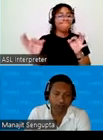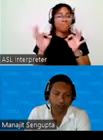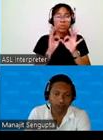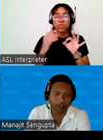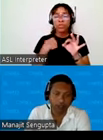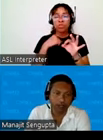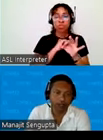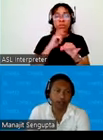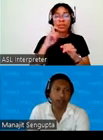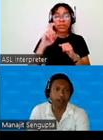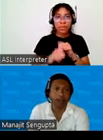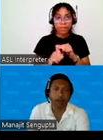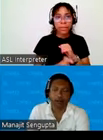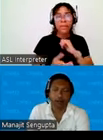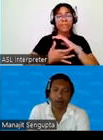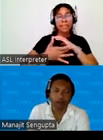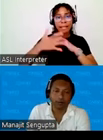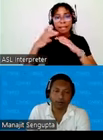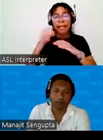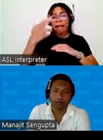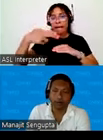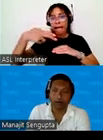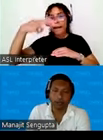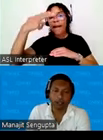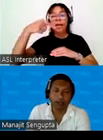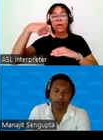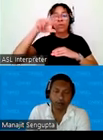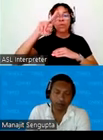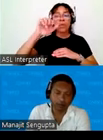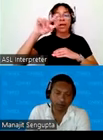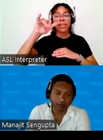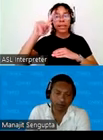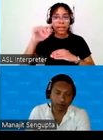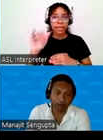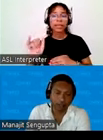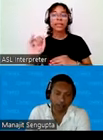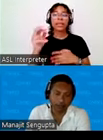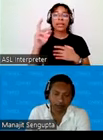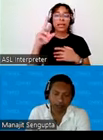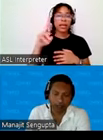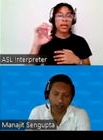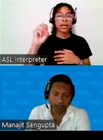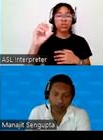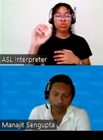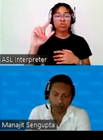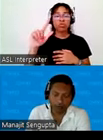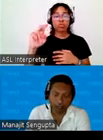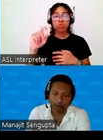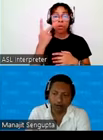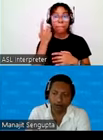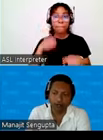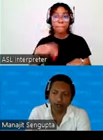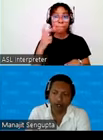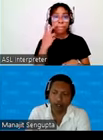resolution modeling. The other important thing to remember is that if we, as the